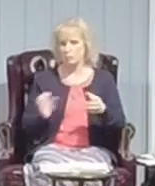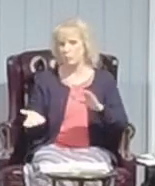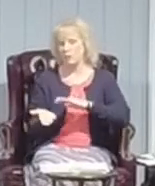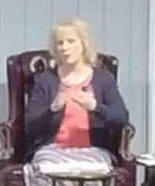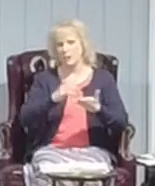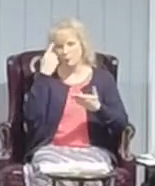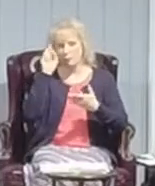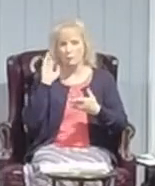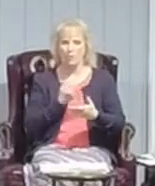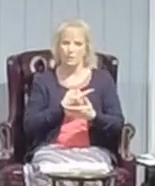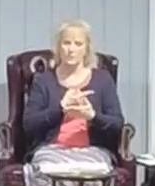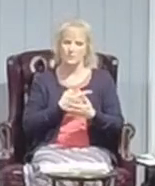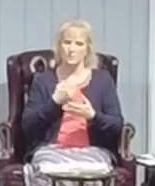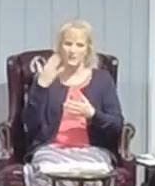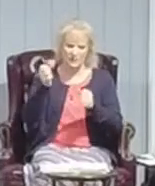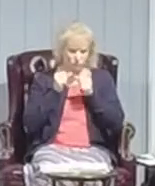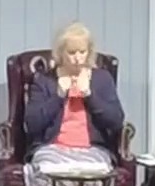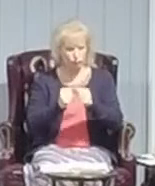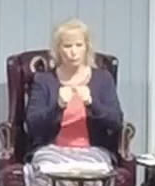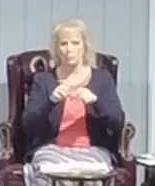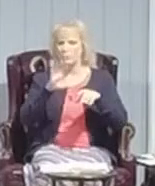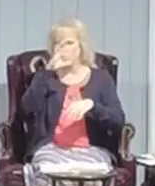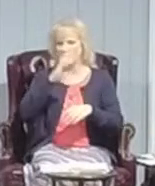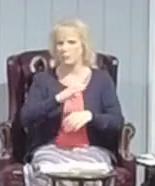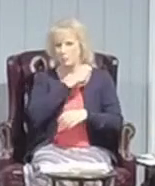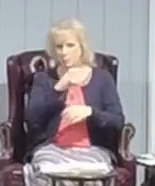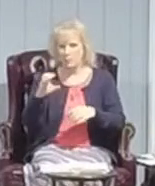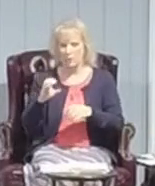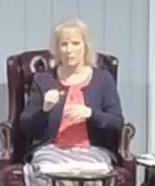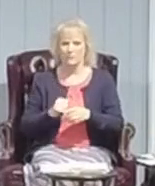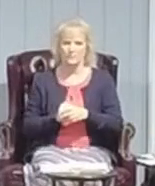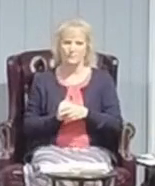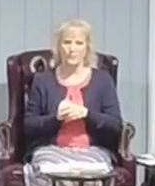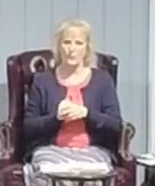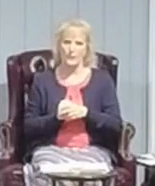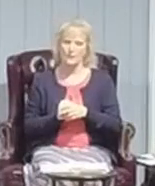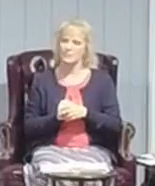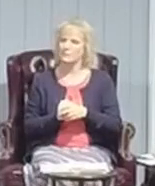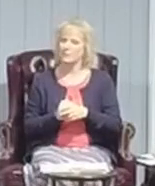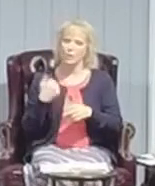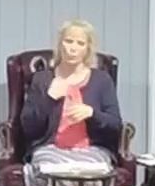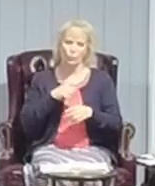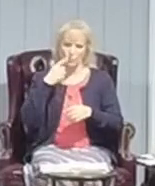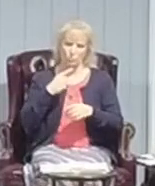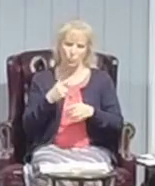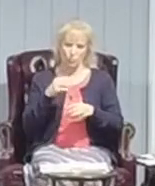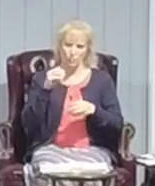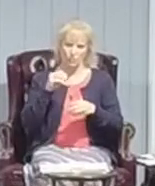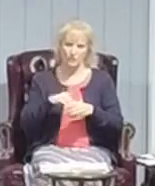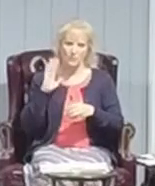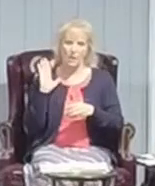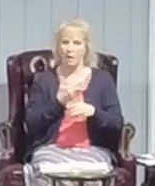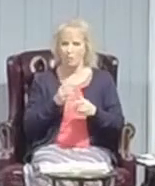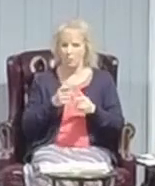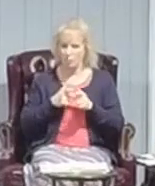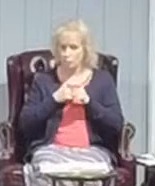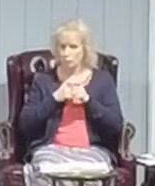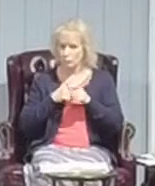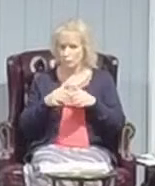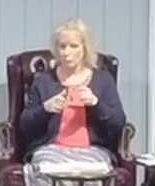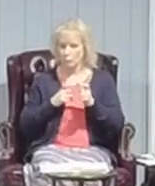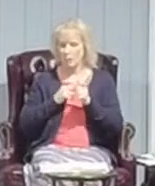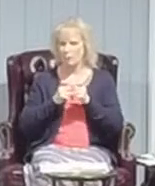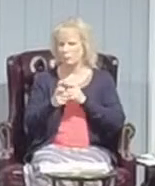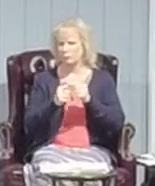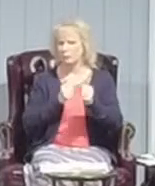us." He endured the cross. And so we're told in our race to look